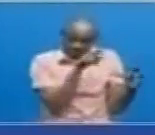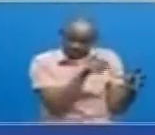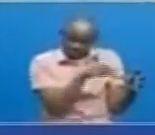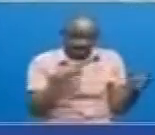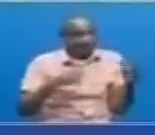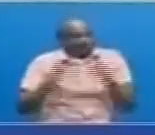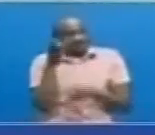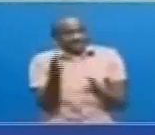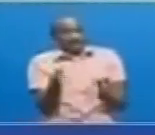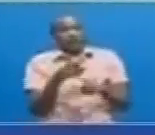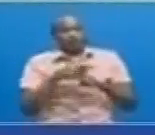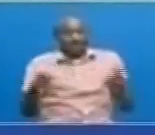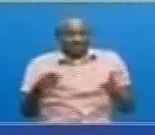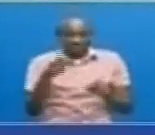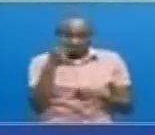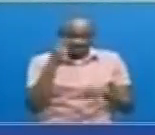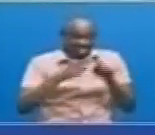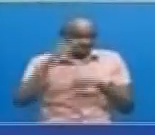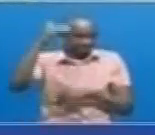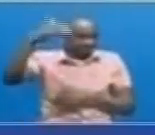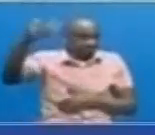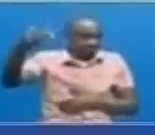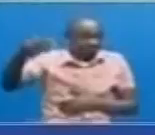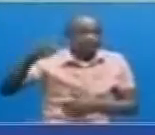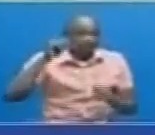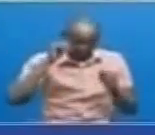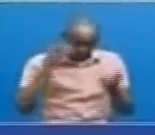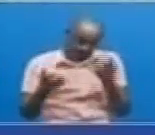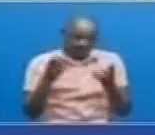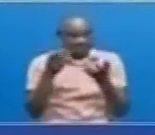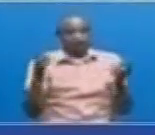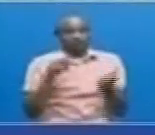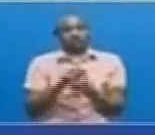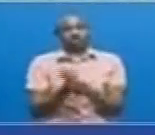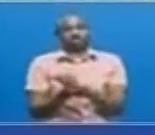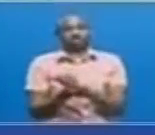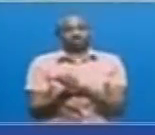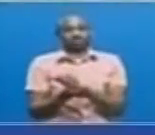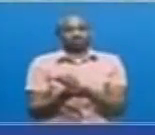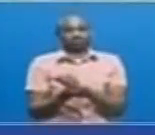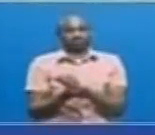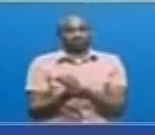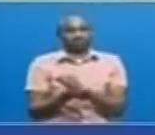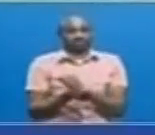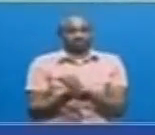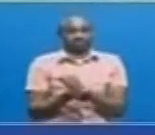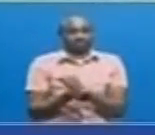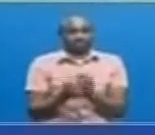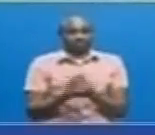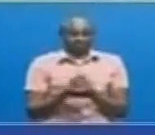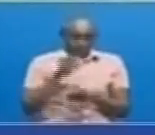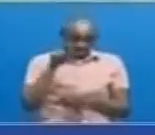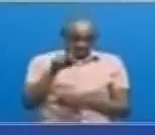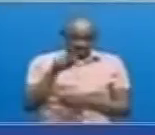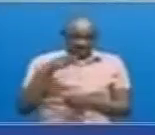the war now, but in 30 years to come, things may still come up if we don't work on the ideology of our people. So at